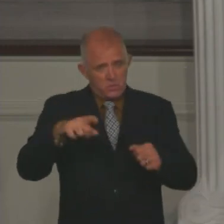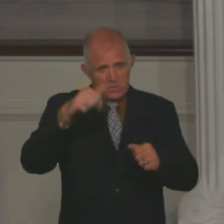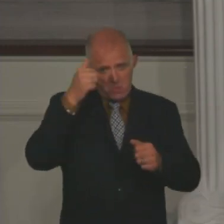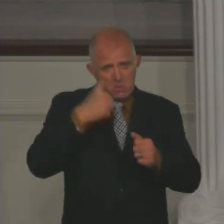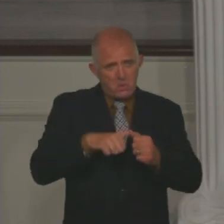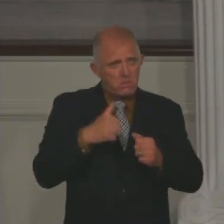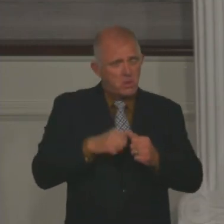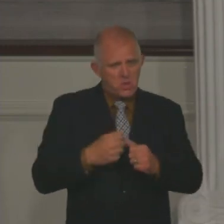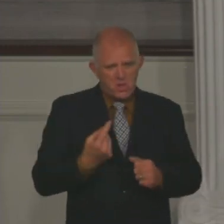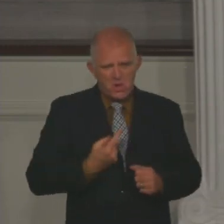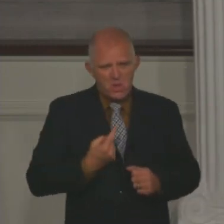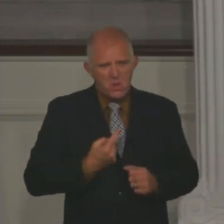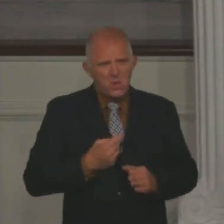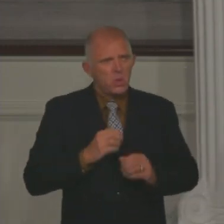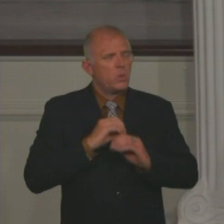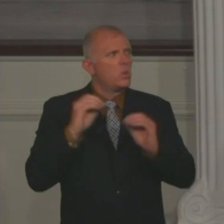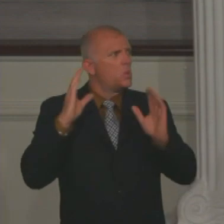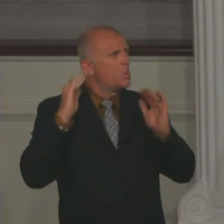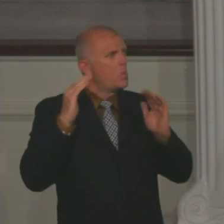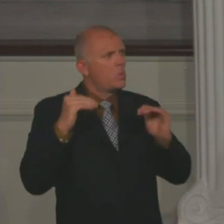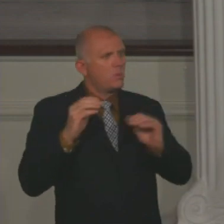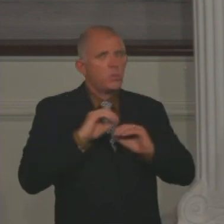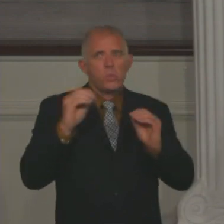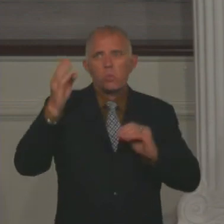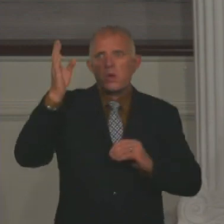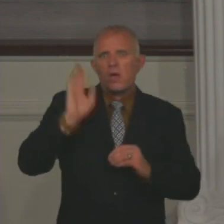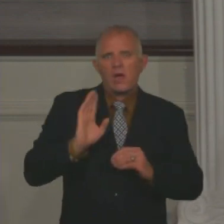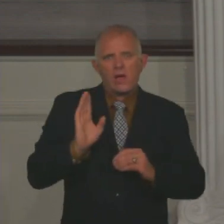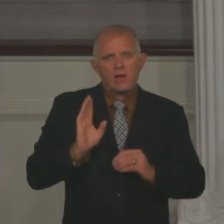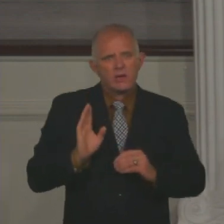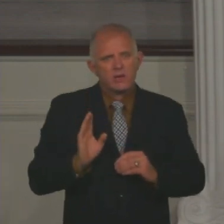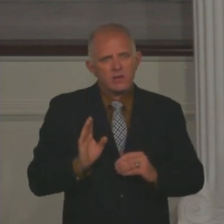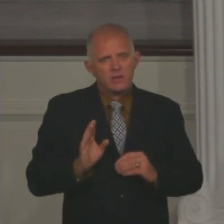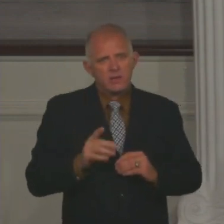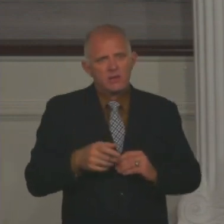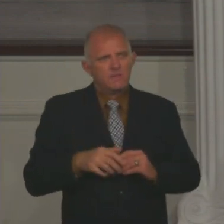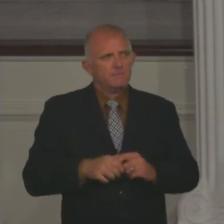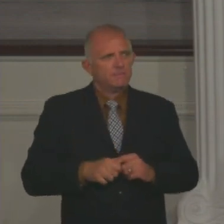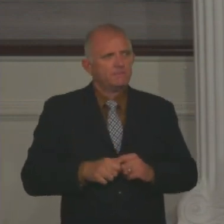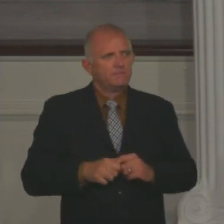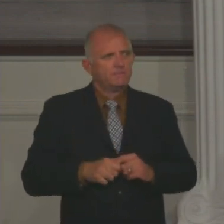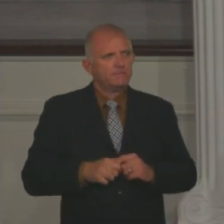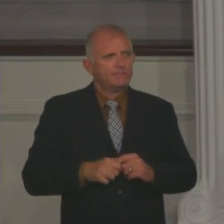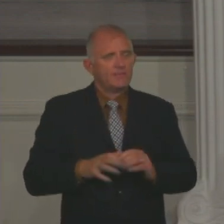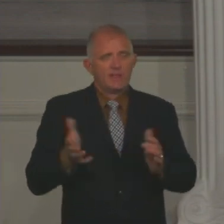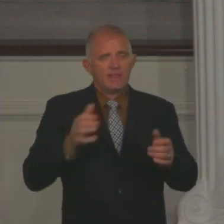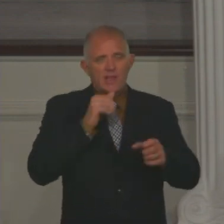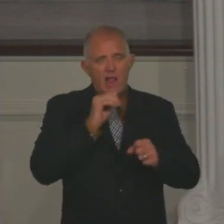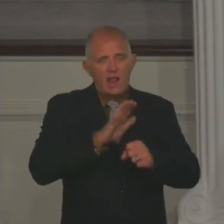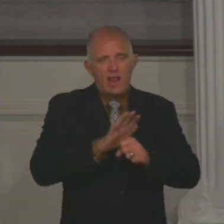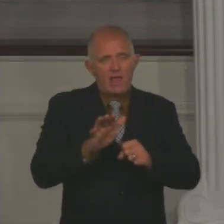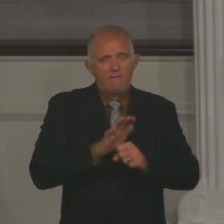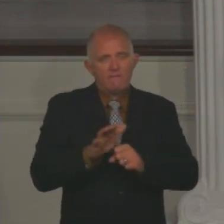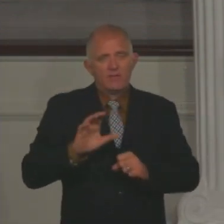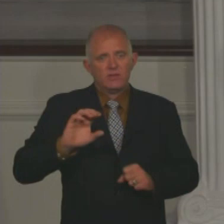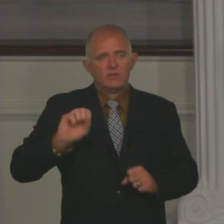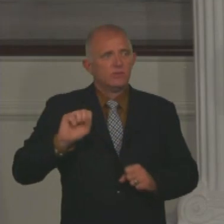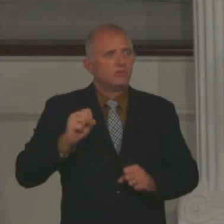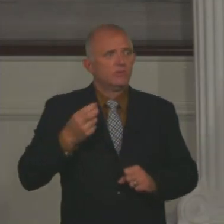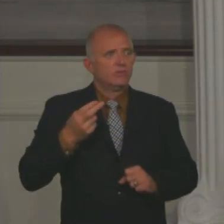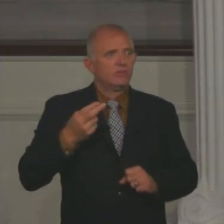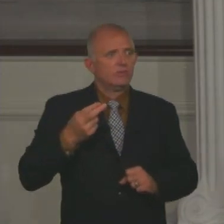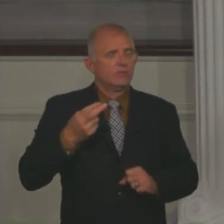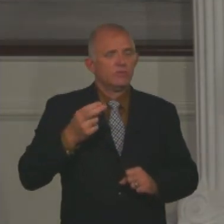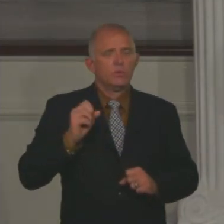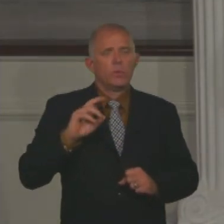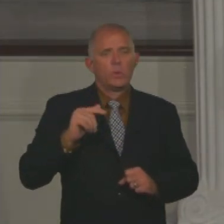without hope, without God in this world. And then the shortage is laborers. It's people willing to serve